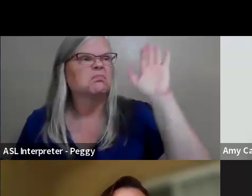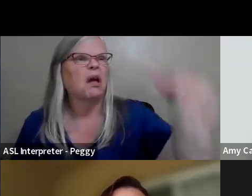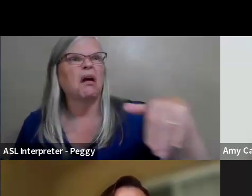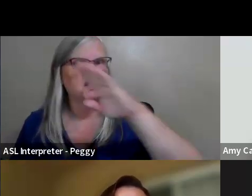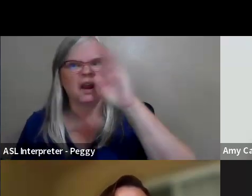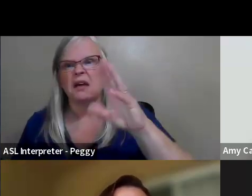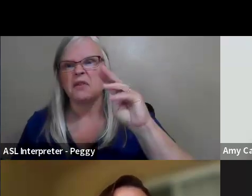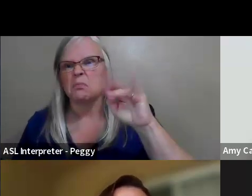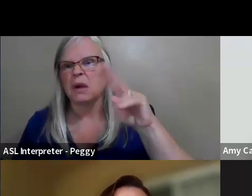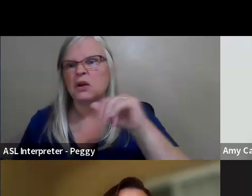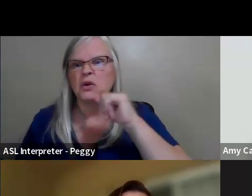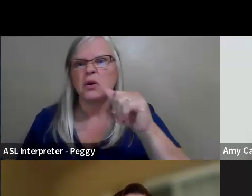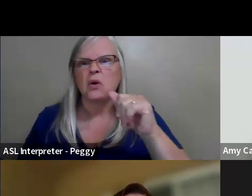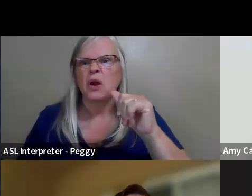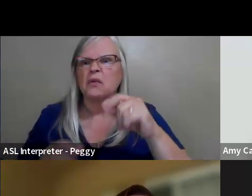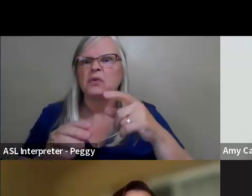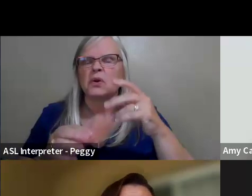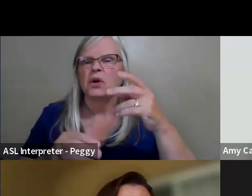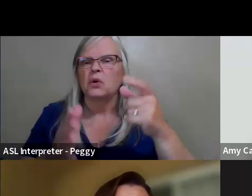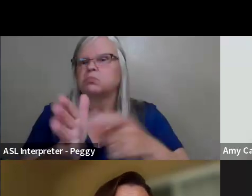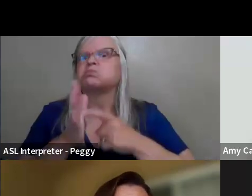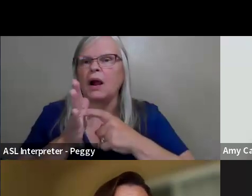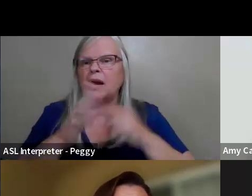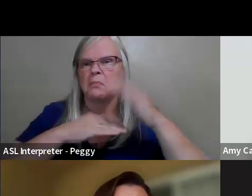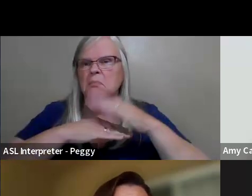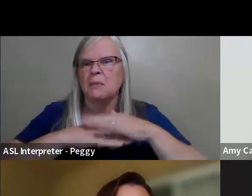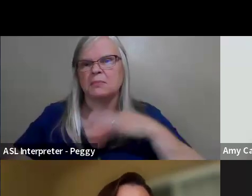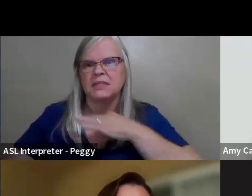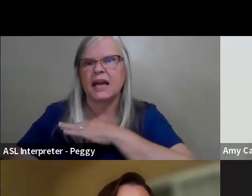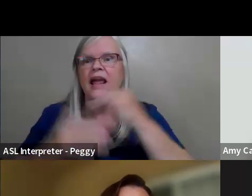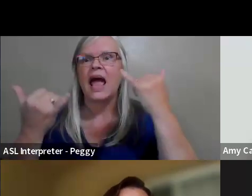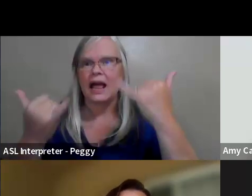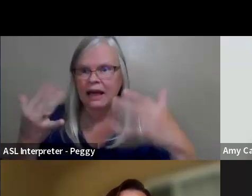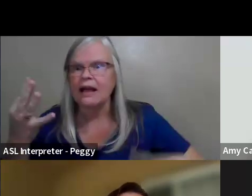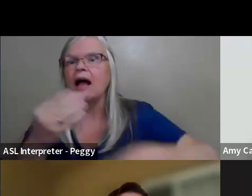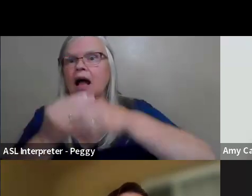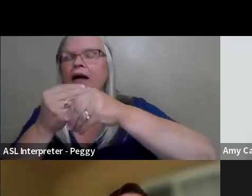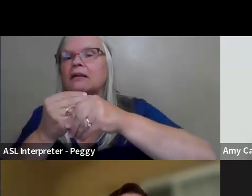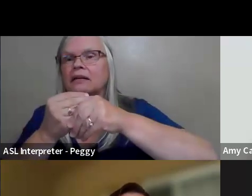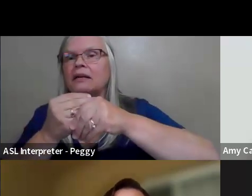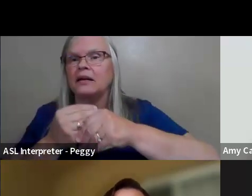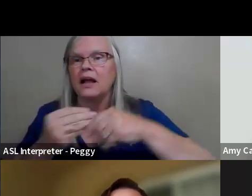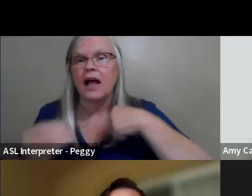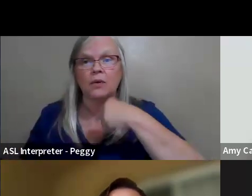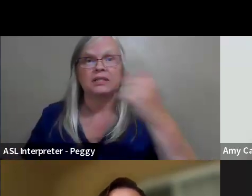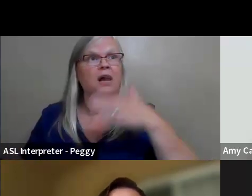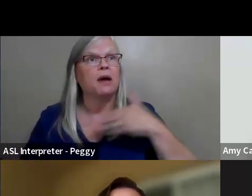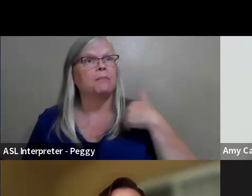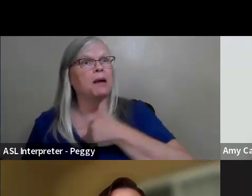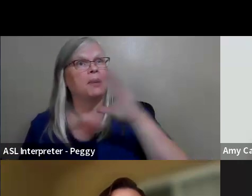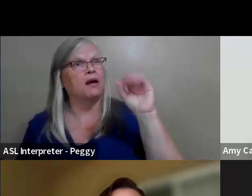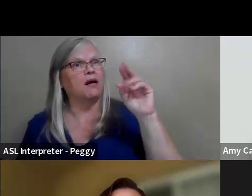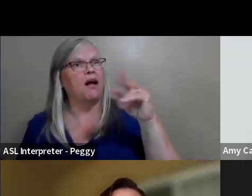to care about minimum staffing requirements. And then this happens. Addition to that, I would tell my member of Congress, you